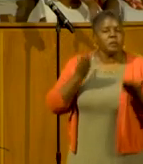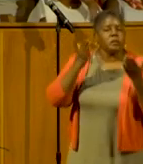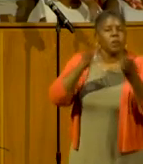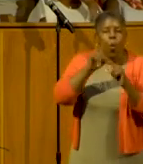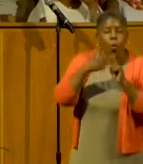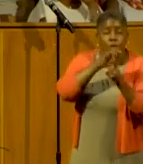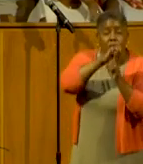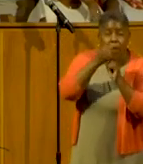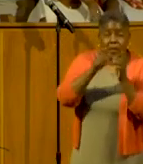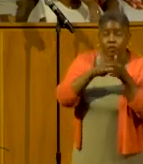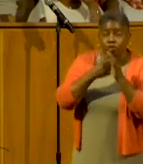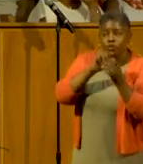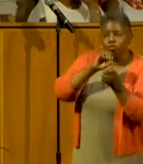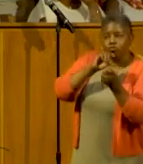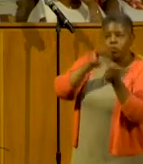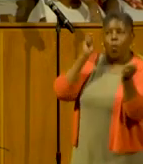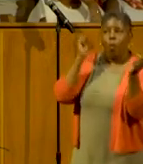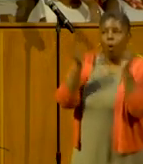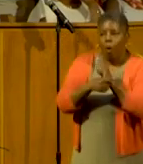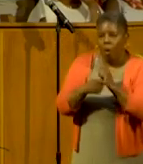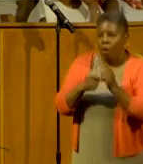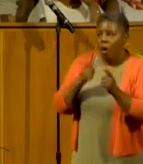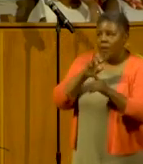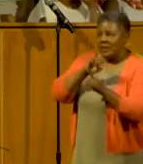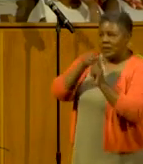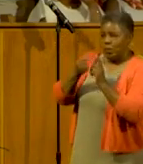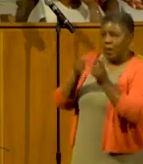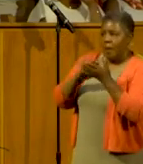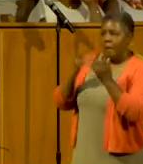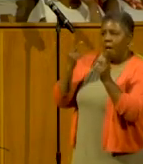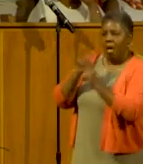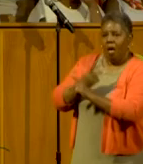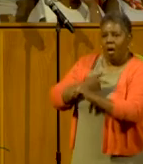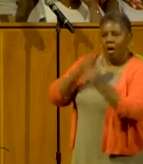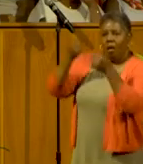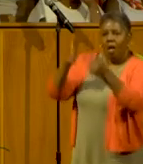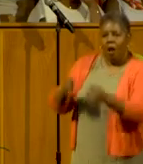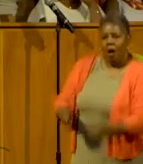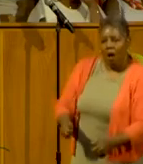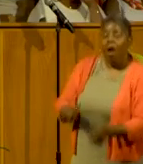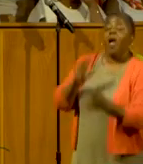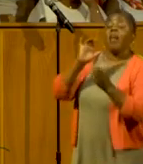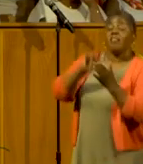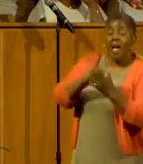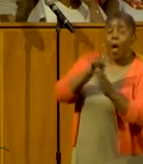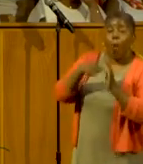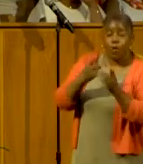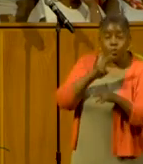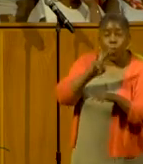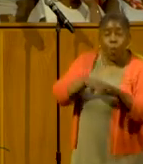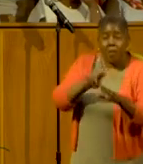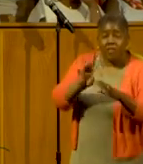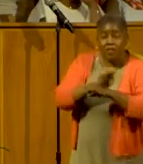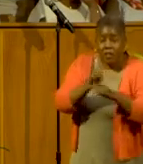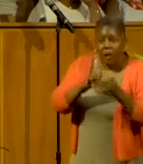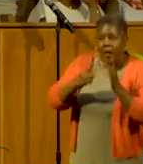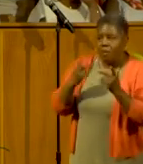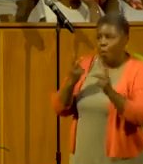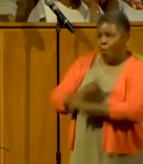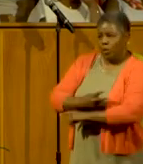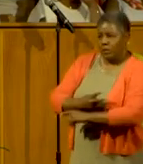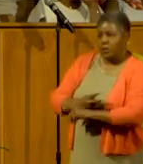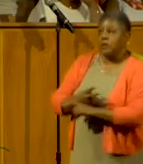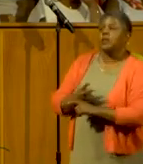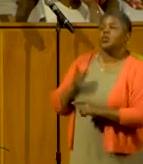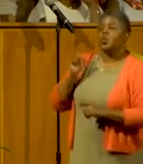your environment begins to change and when your circumstances begin to change, that which is normally functional becomes dysfunctional,